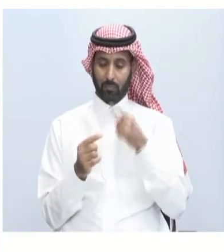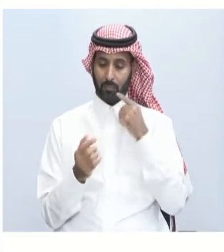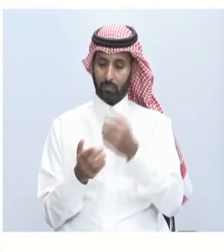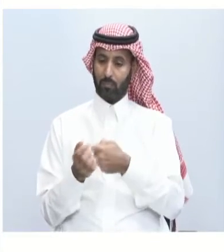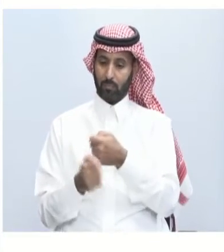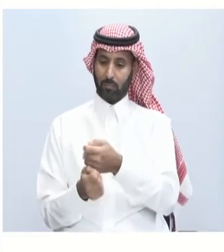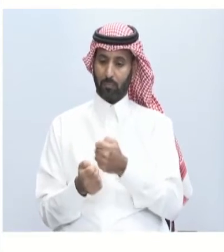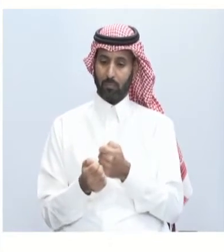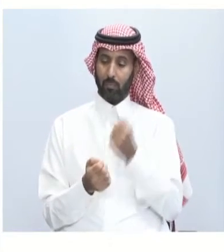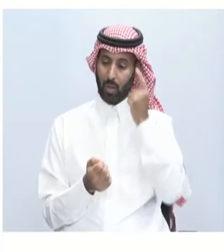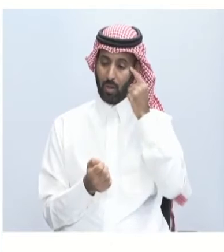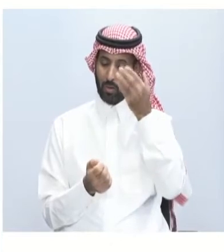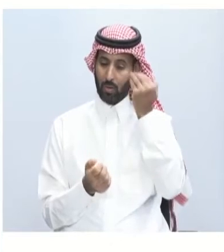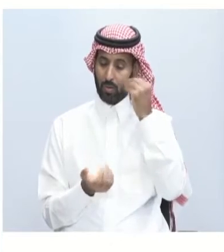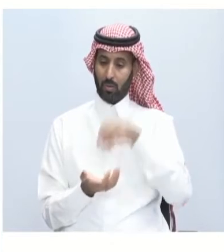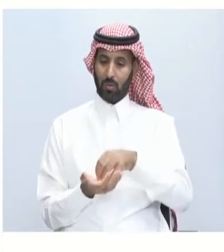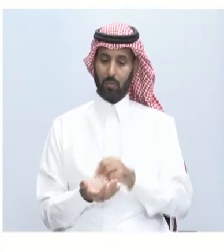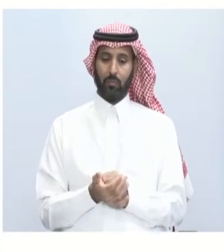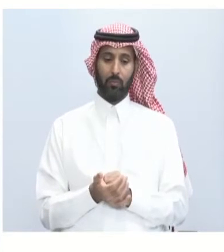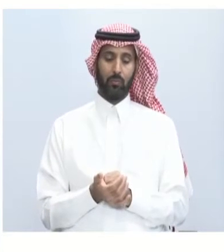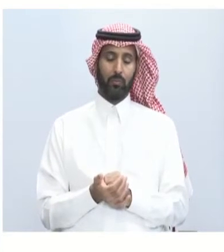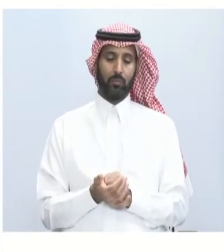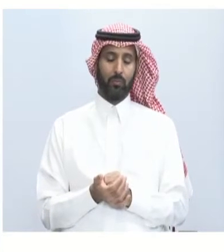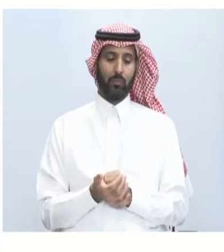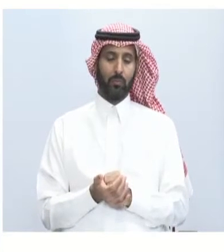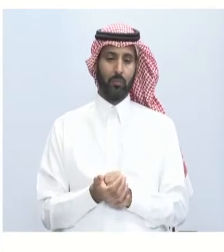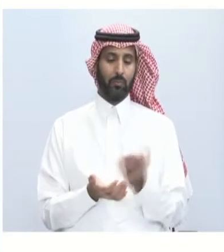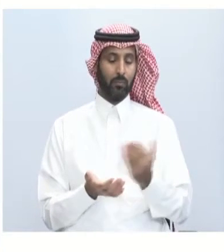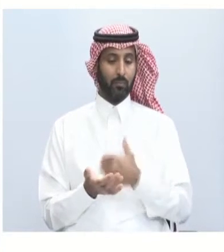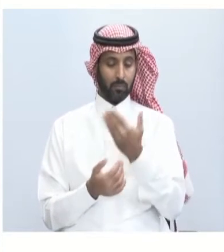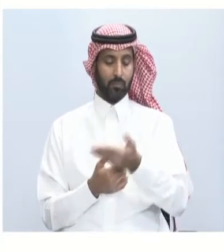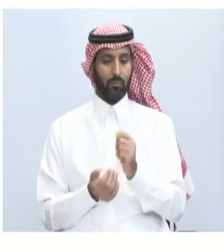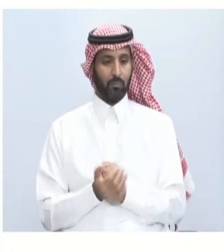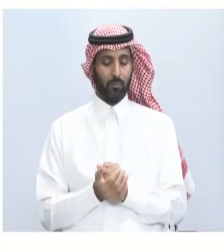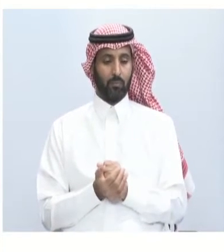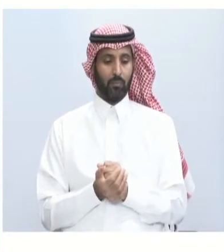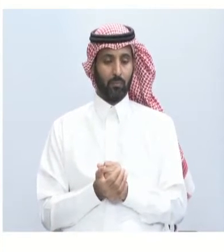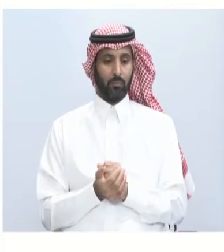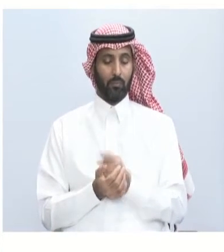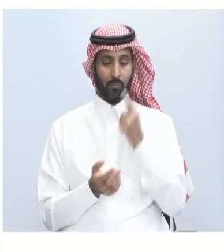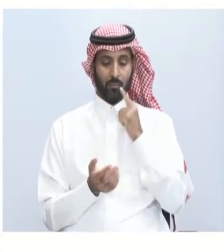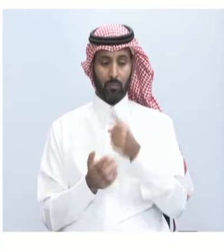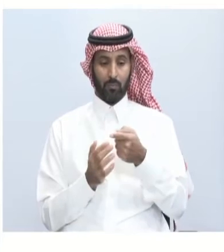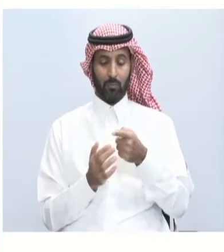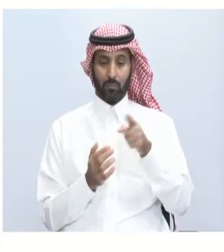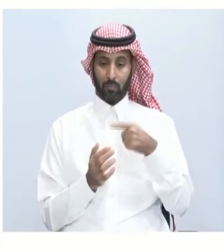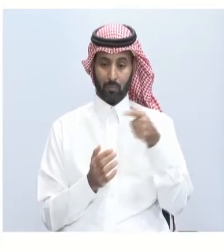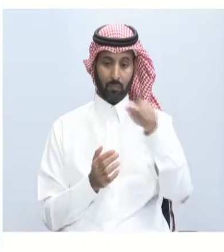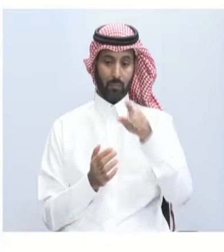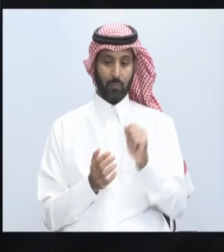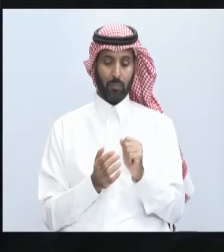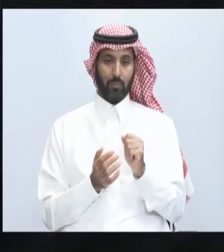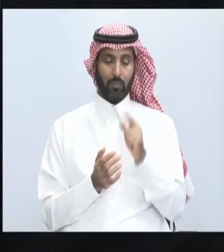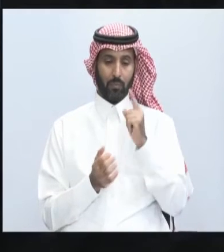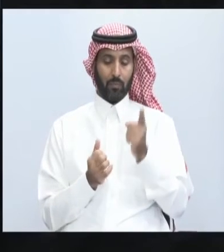can buy. So now let's move on to the quick check questions.